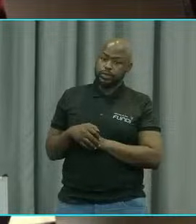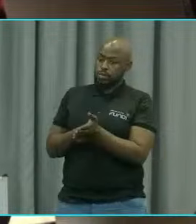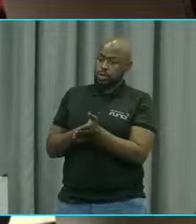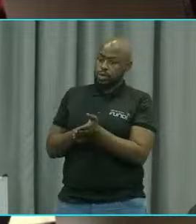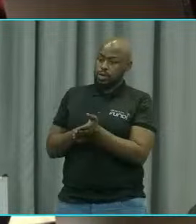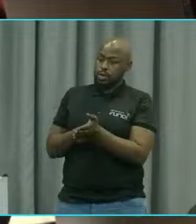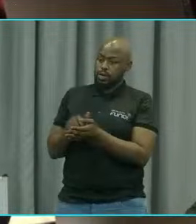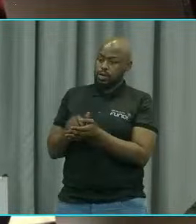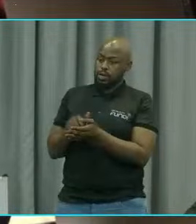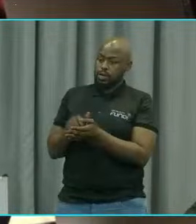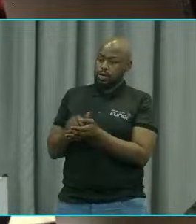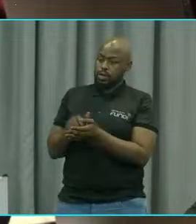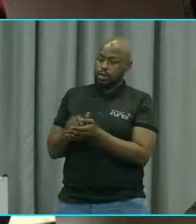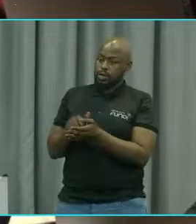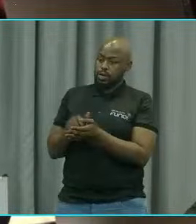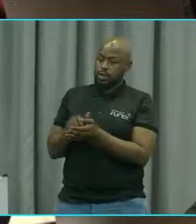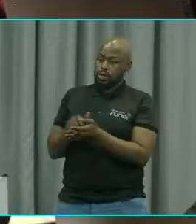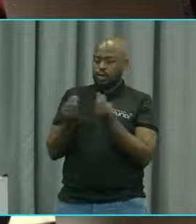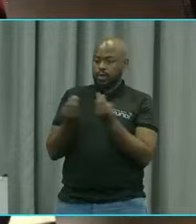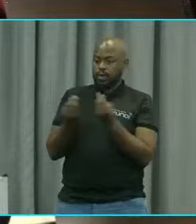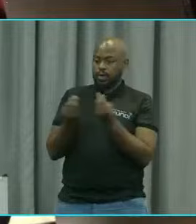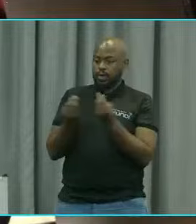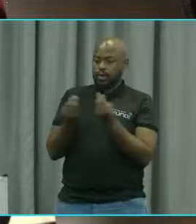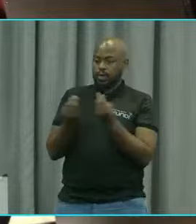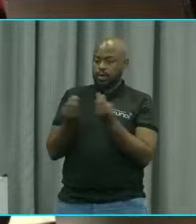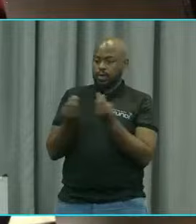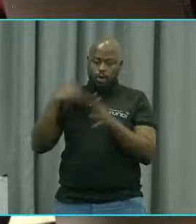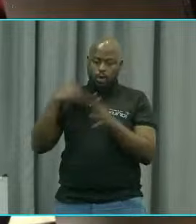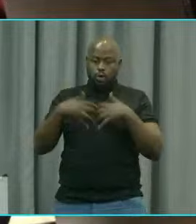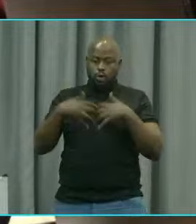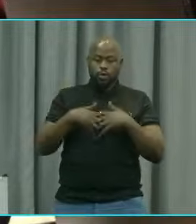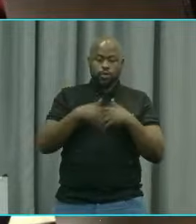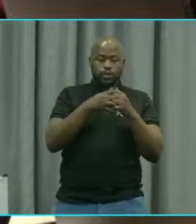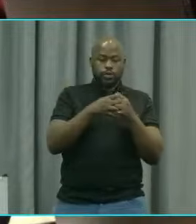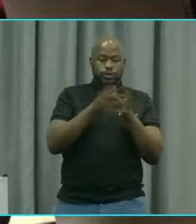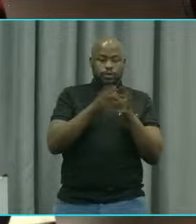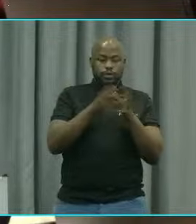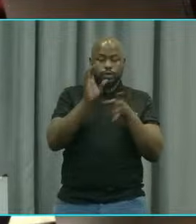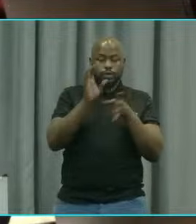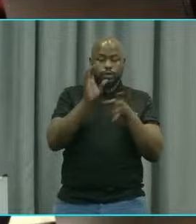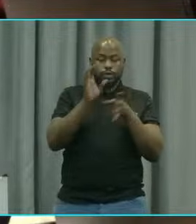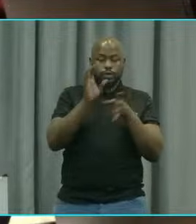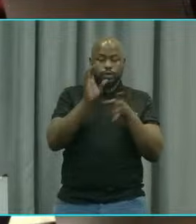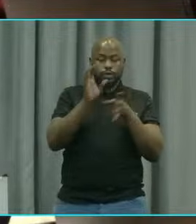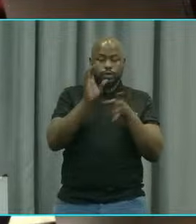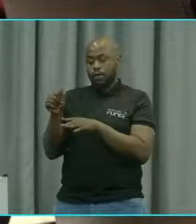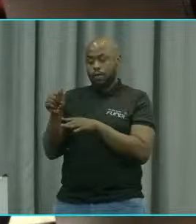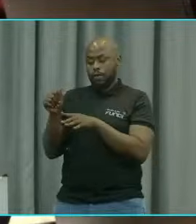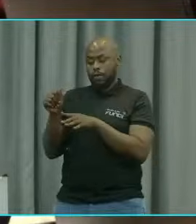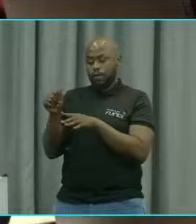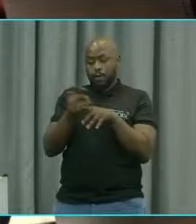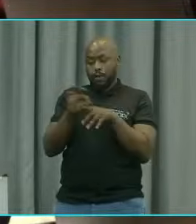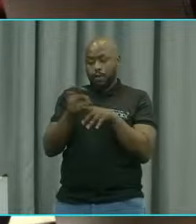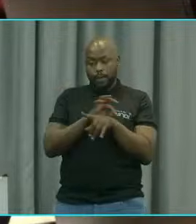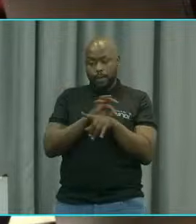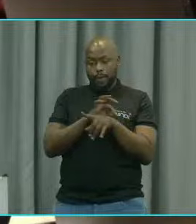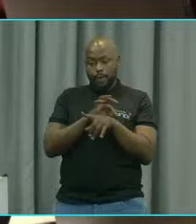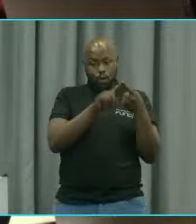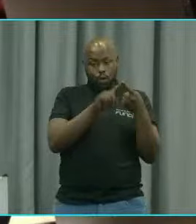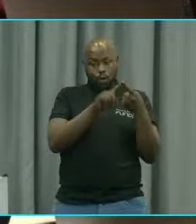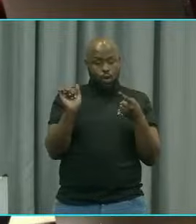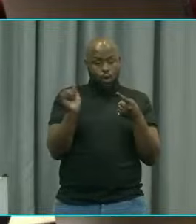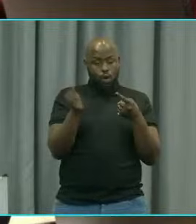5 things that are considered when creating posts in terms of Chapter A of the PAN. 1, all of the